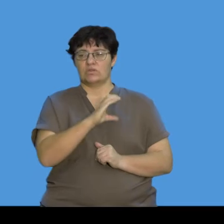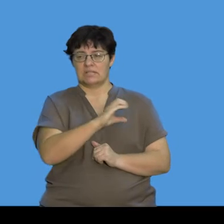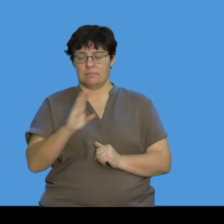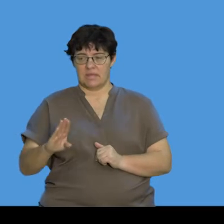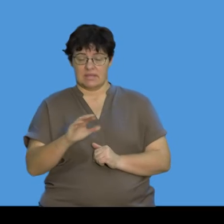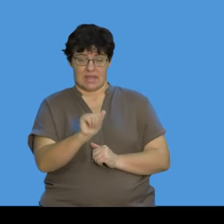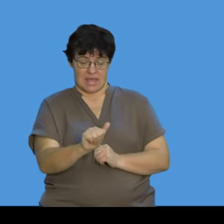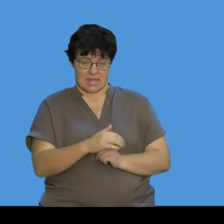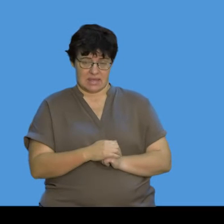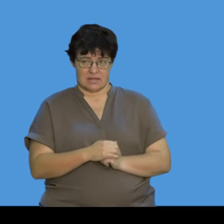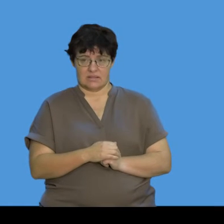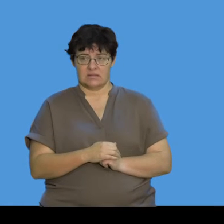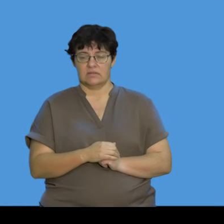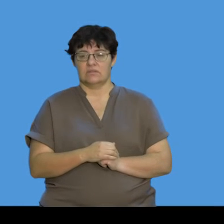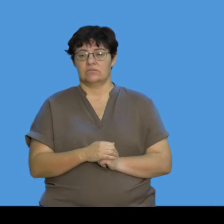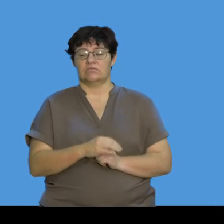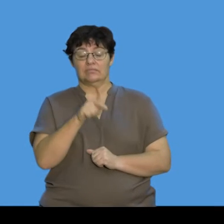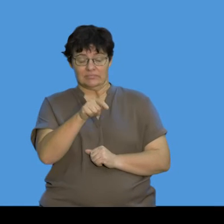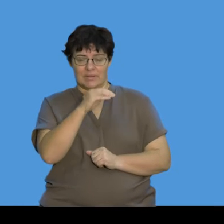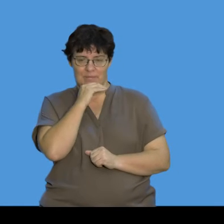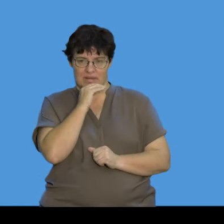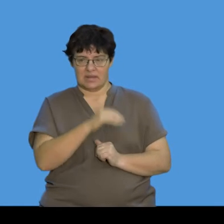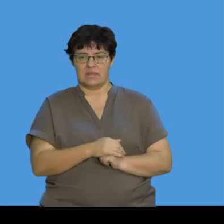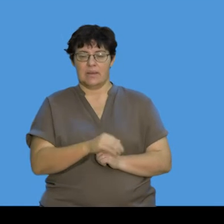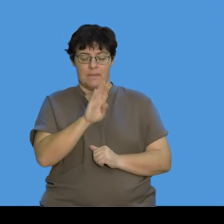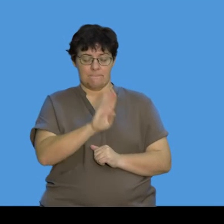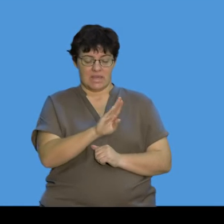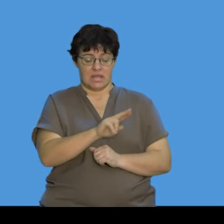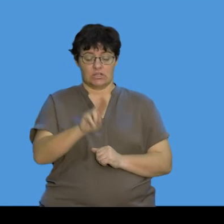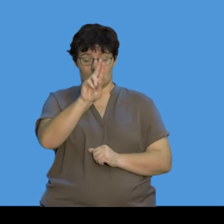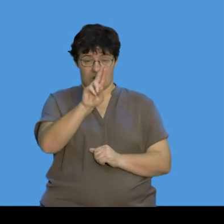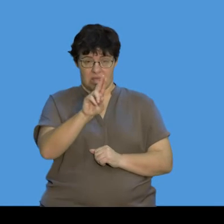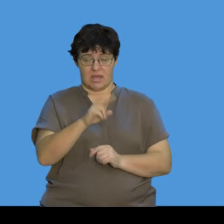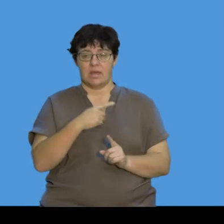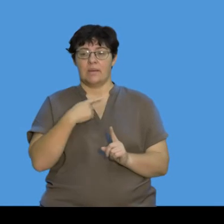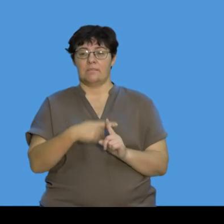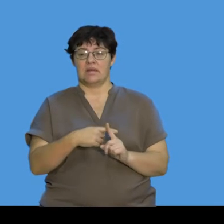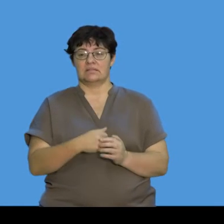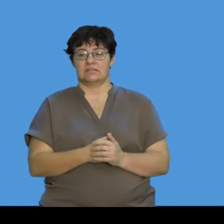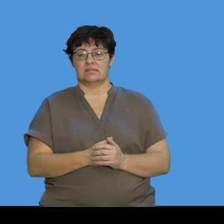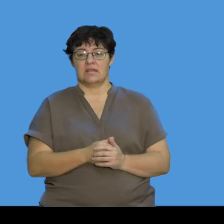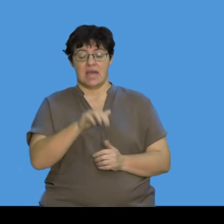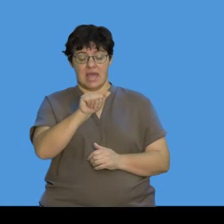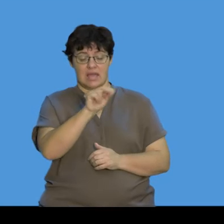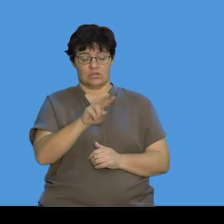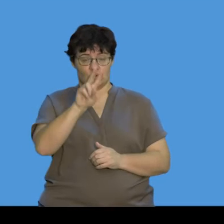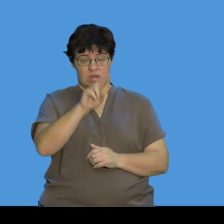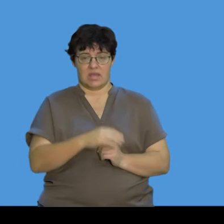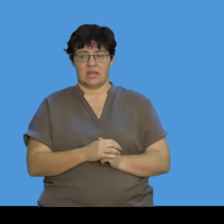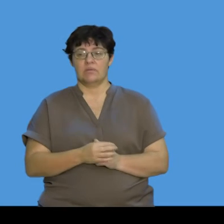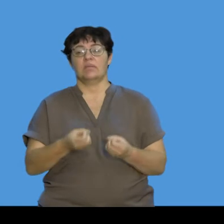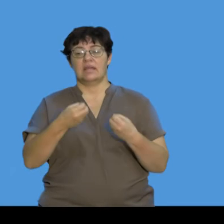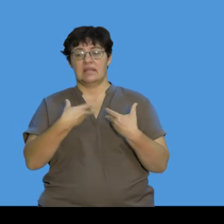the small letter for CB is A. So this is B squared plus, this is